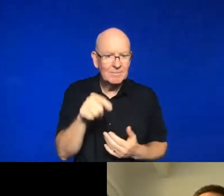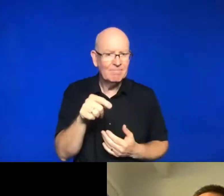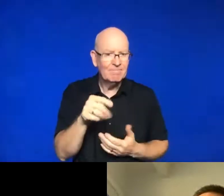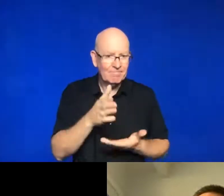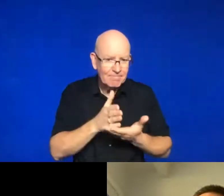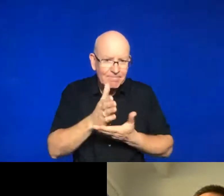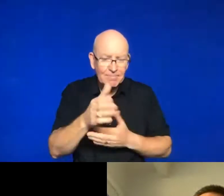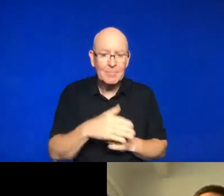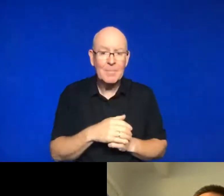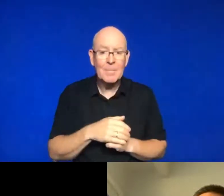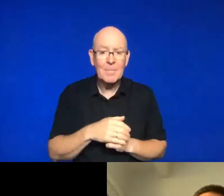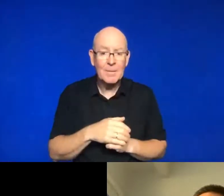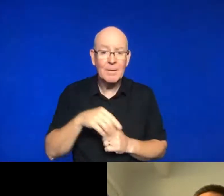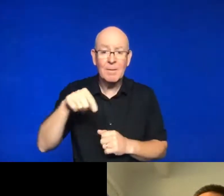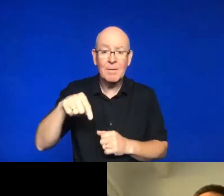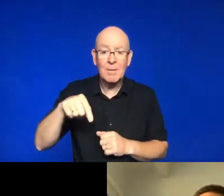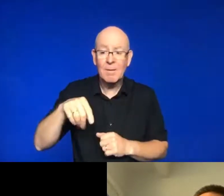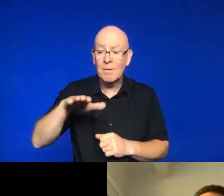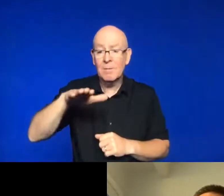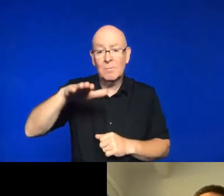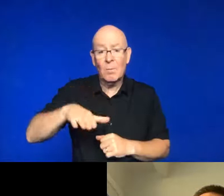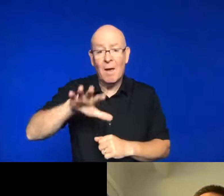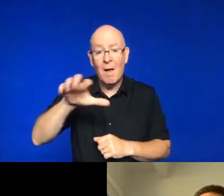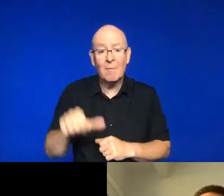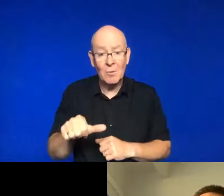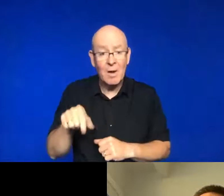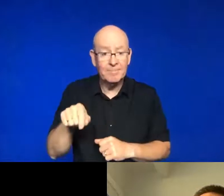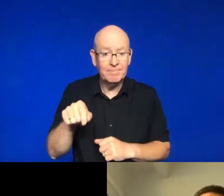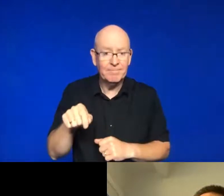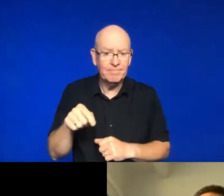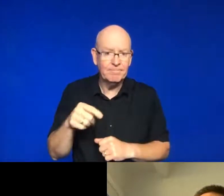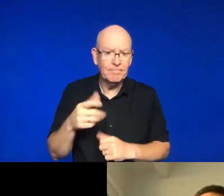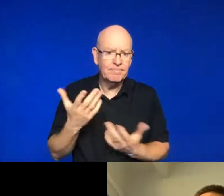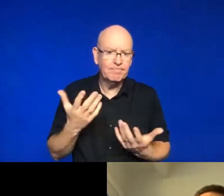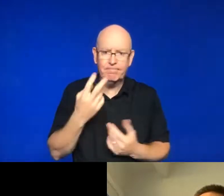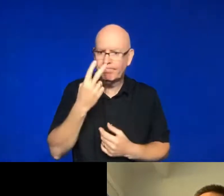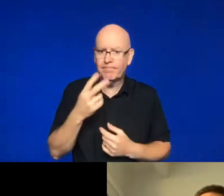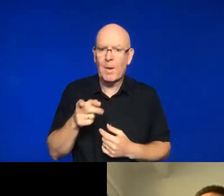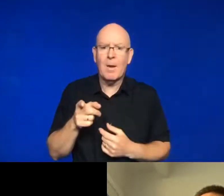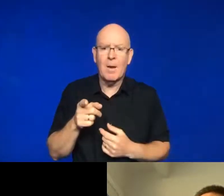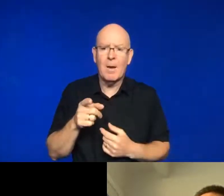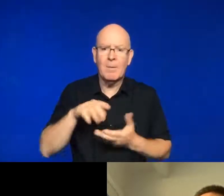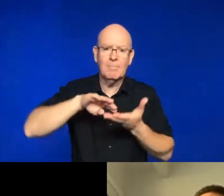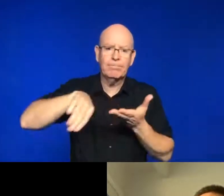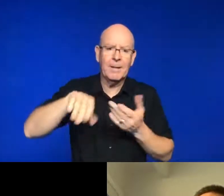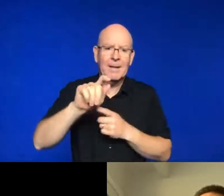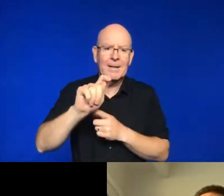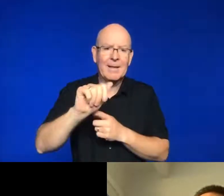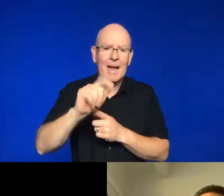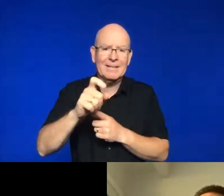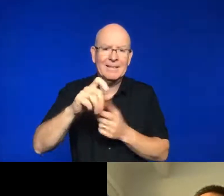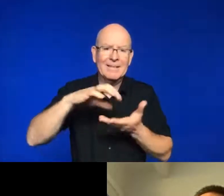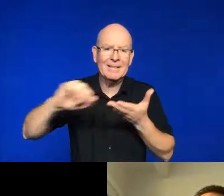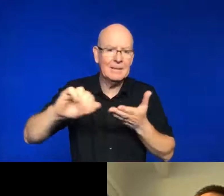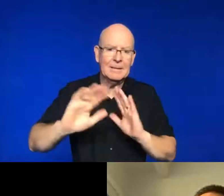card, you can use a taxi during forbidden hours in the lockdown because South Africa recognized the fact